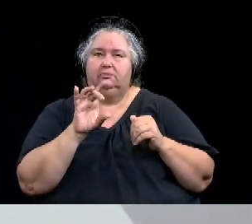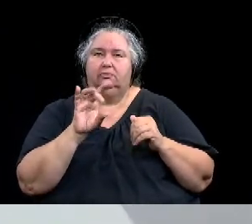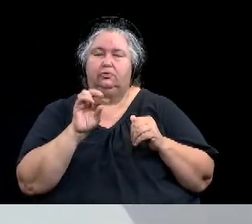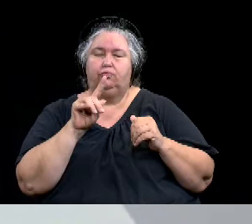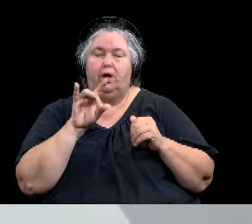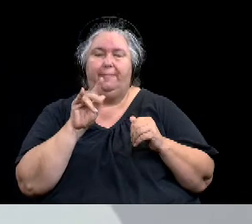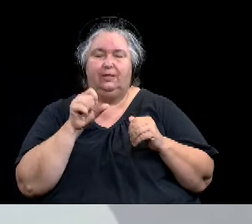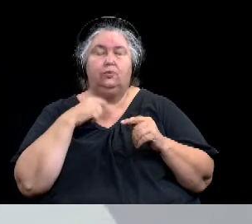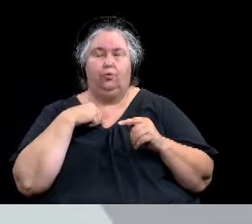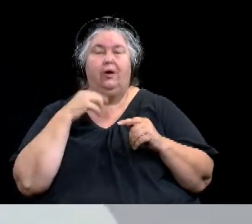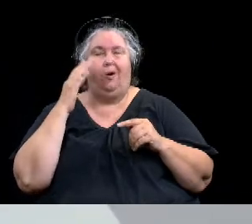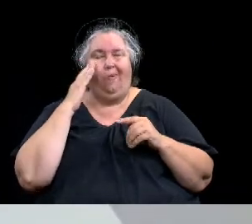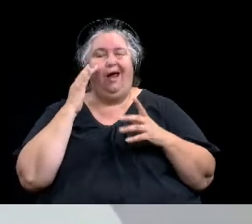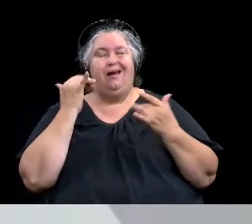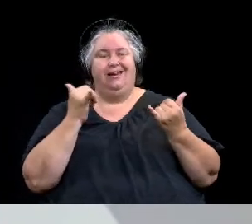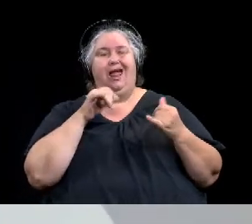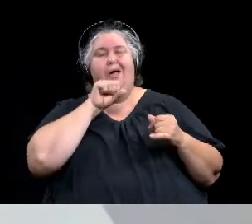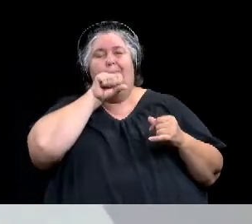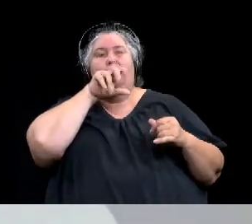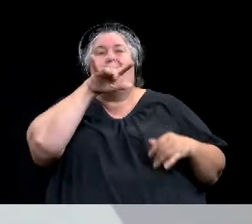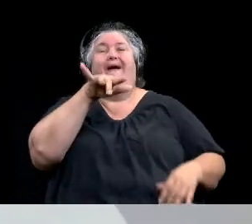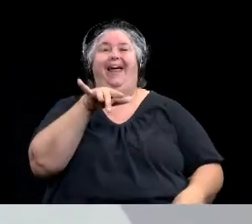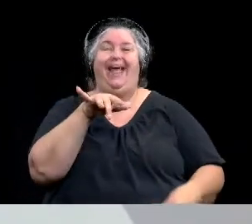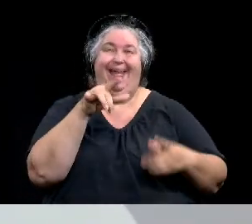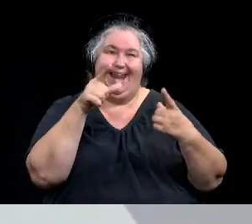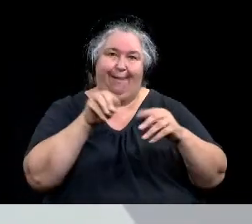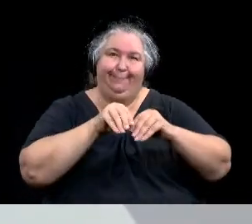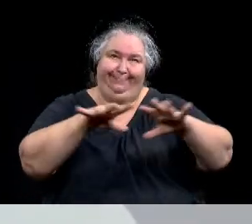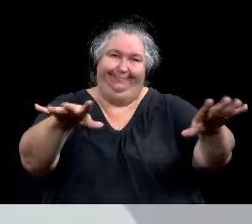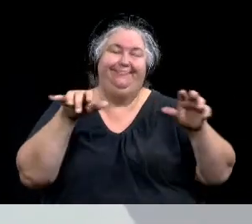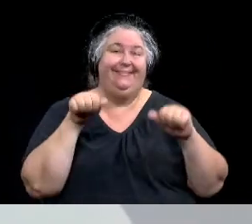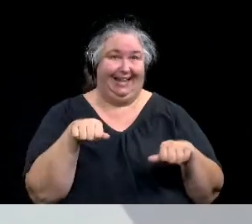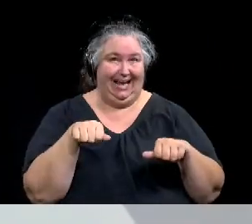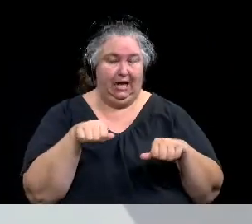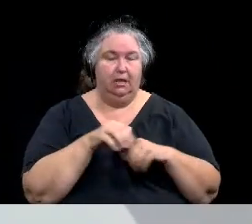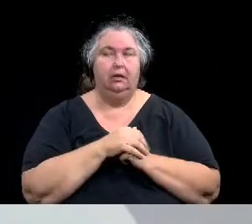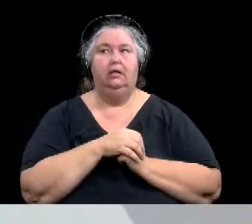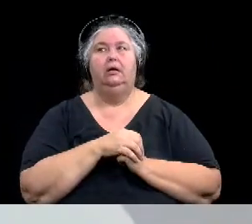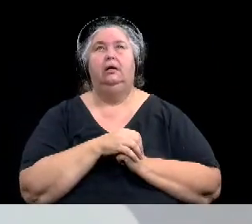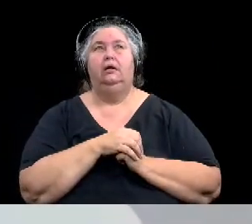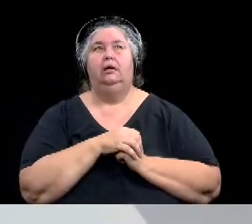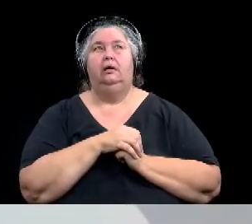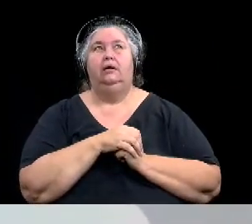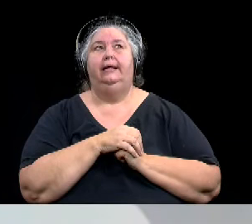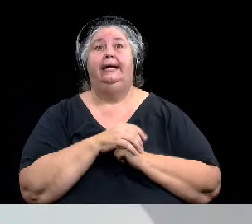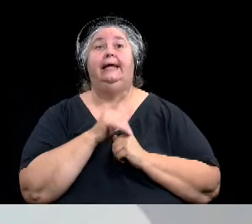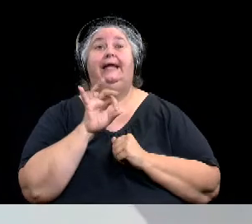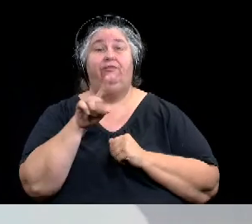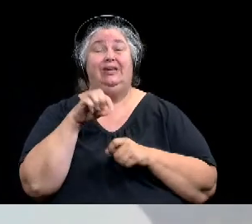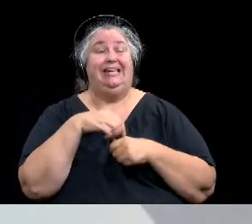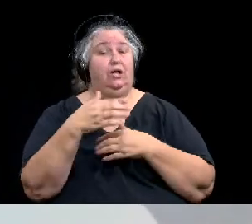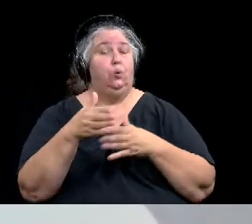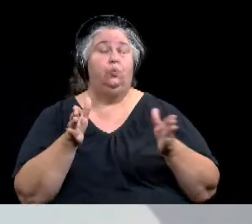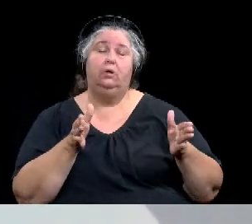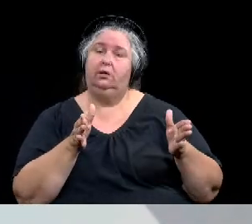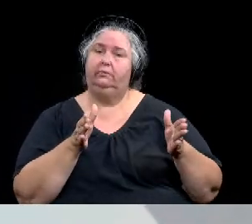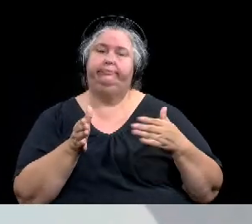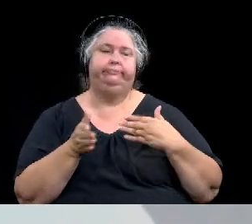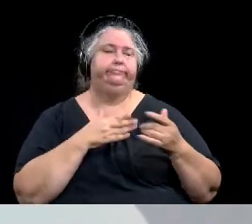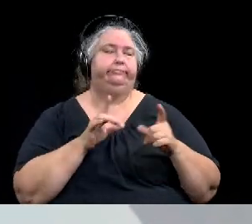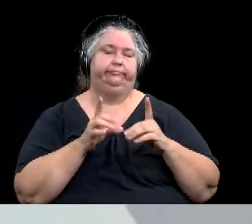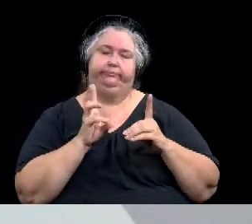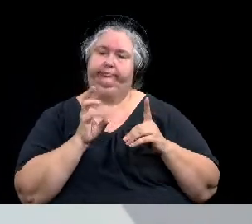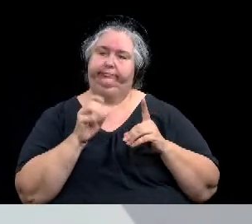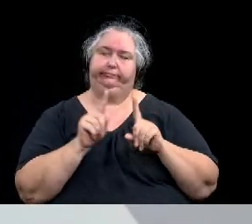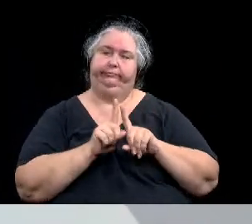that spread does occur in that fashion. So if you're in a room, even if you're 6 feet away